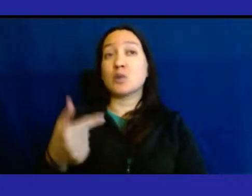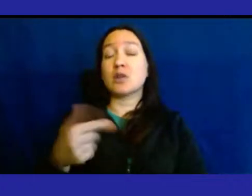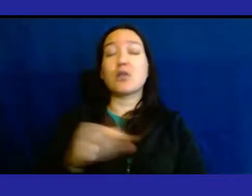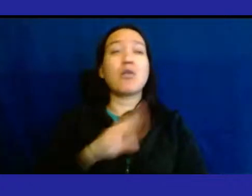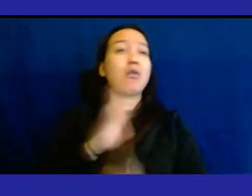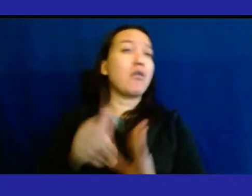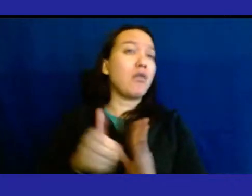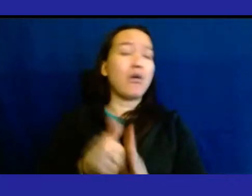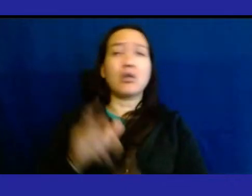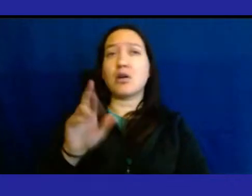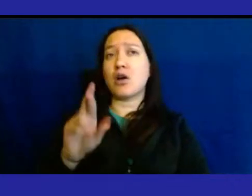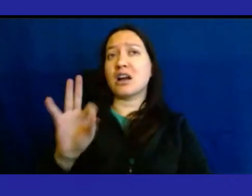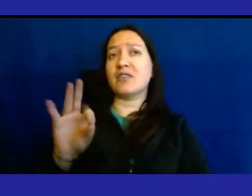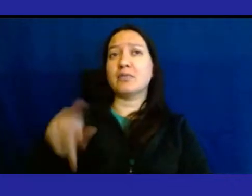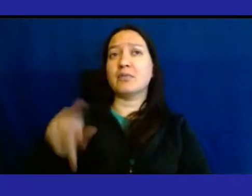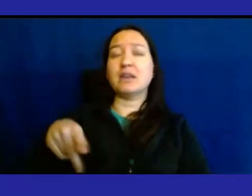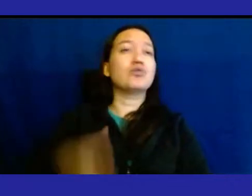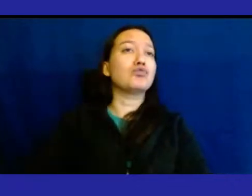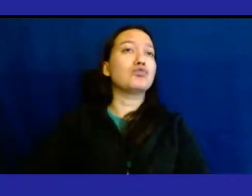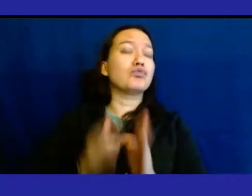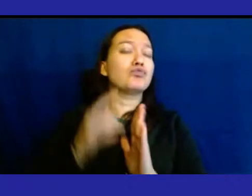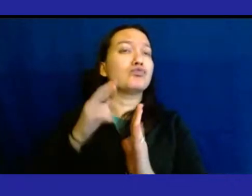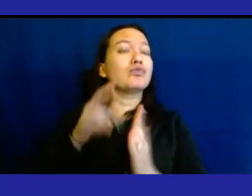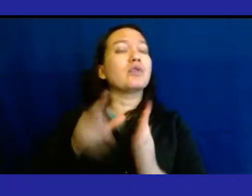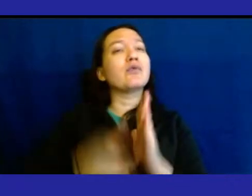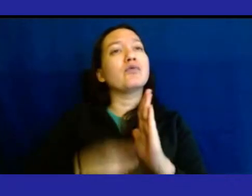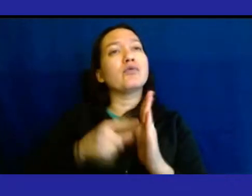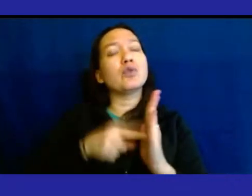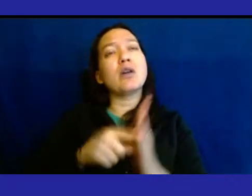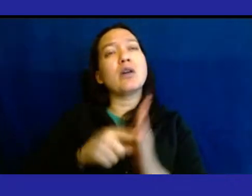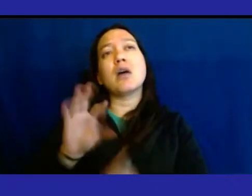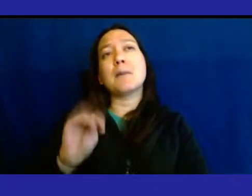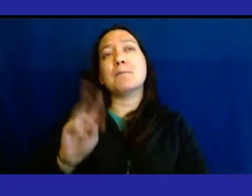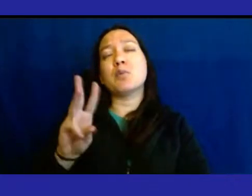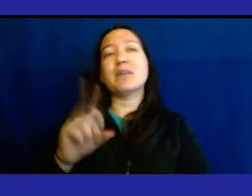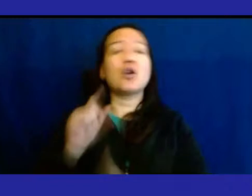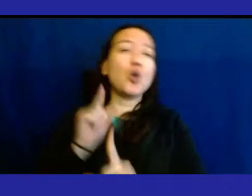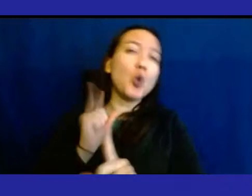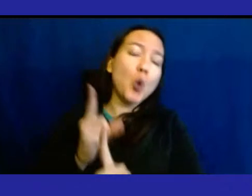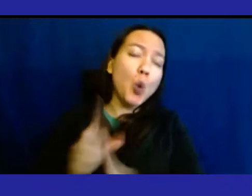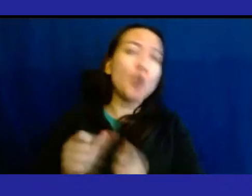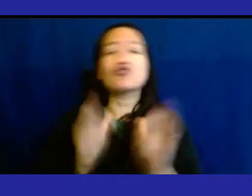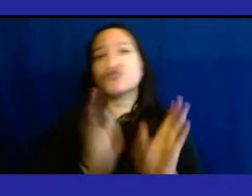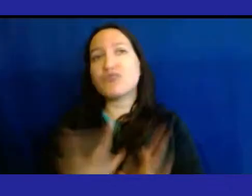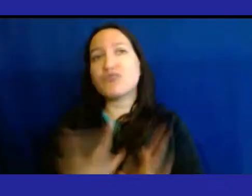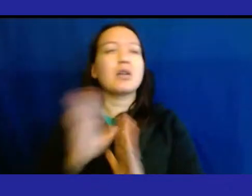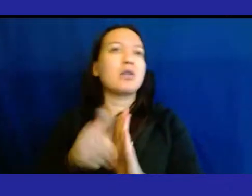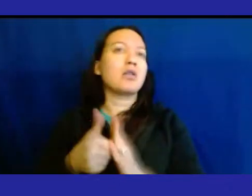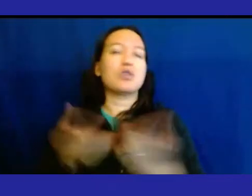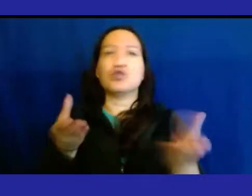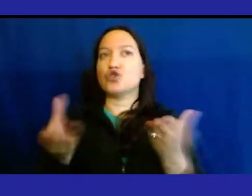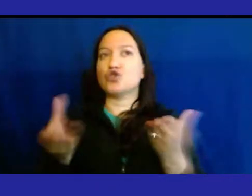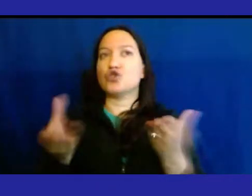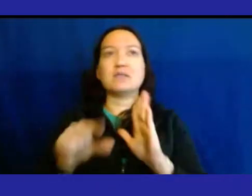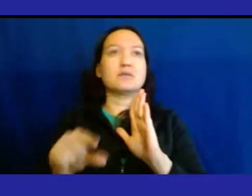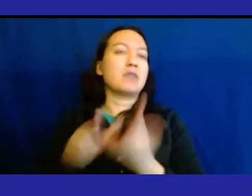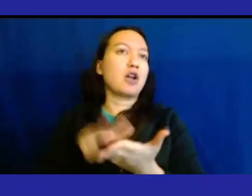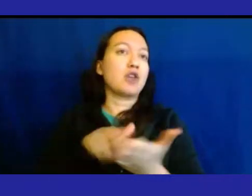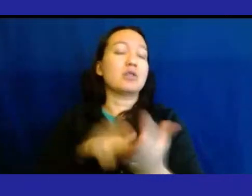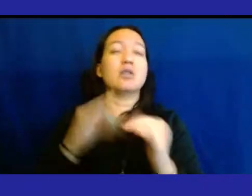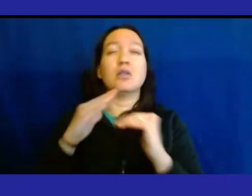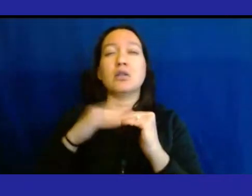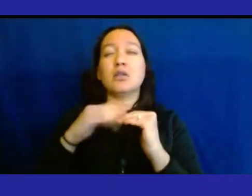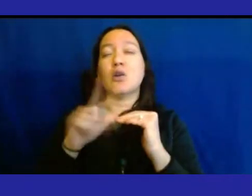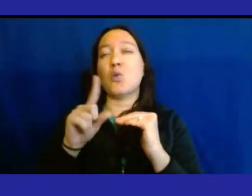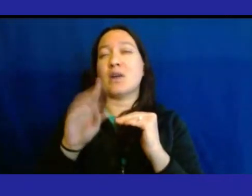RFPs are reviewed for MWBE goal setting and strategy, and all of our service contracts greater than $1 million are also reviewed